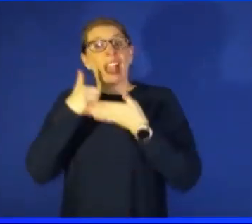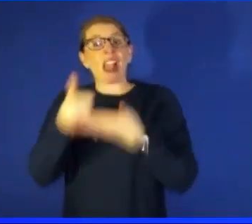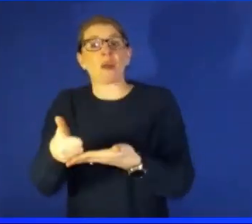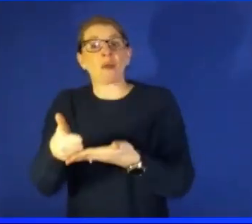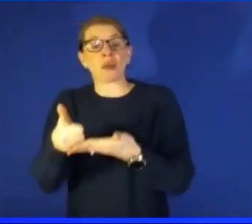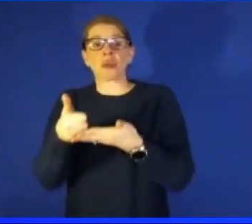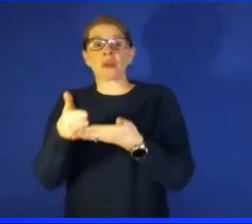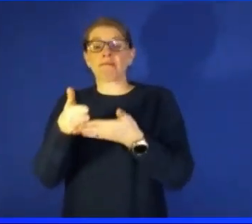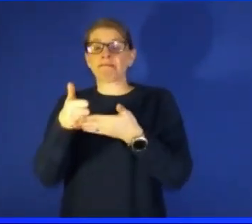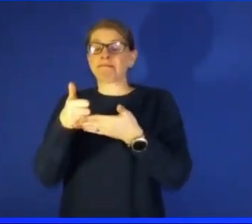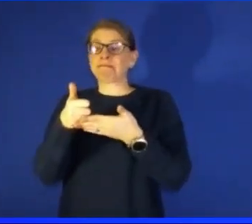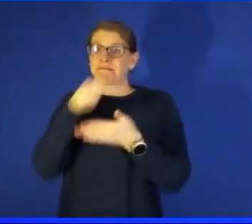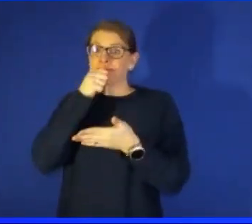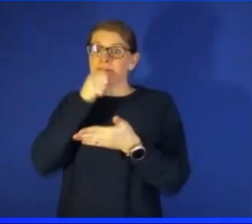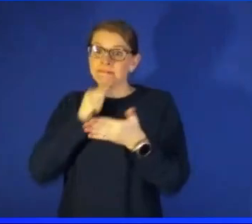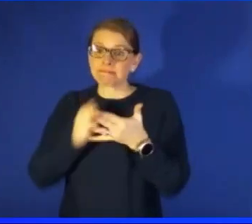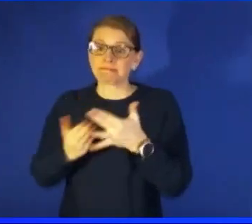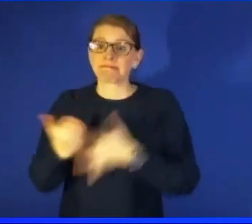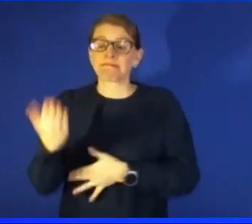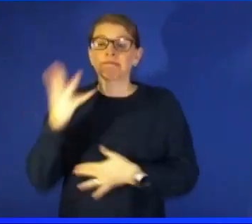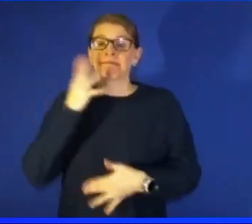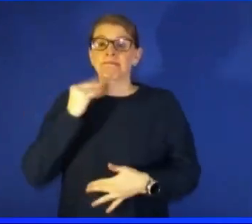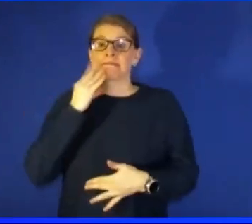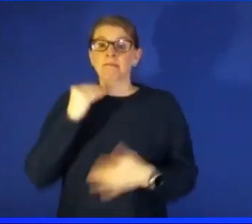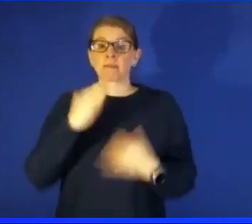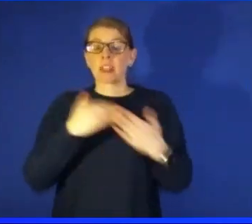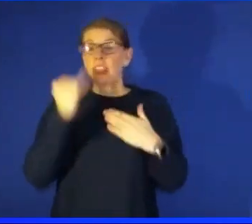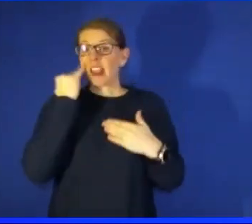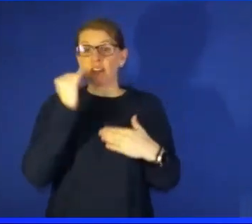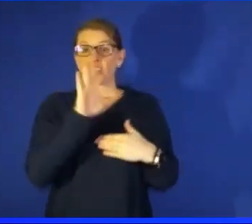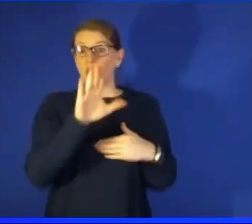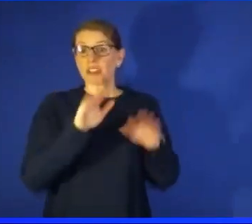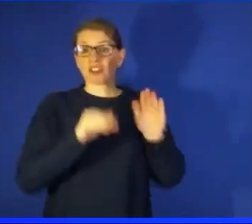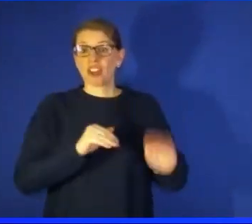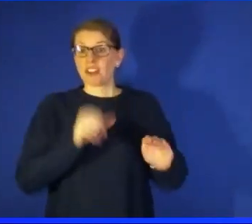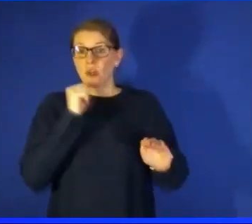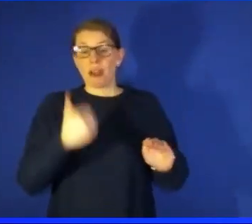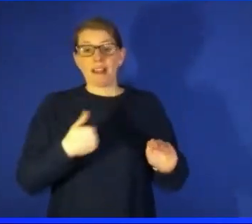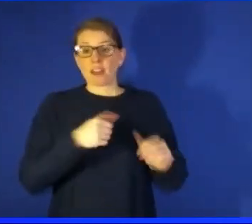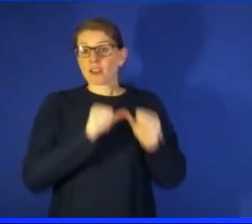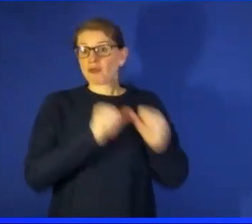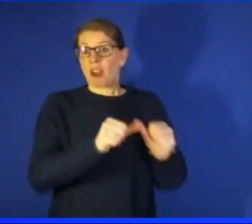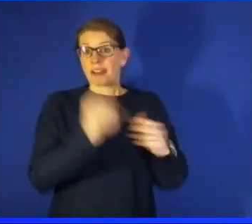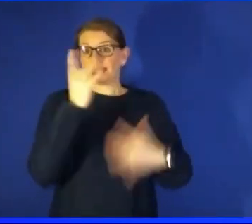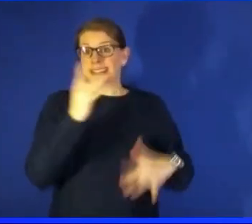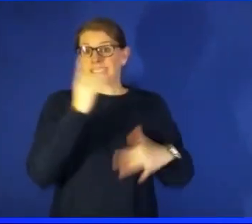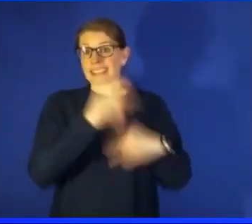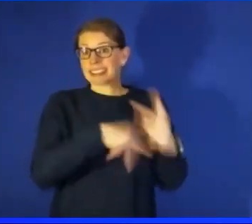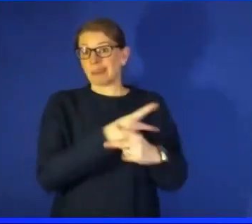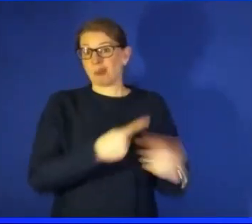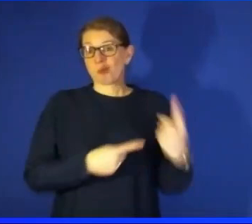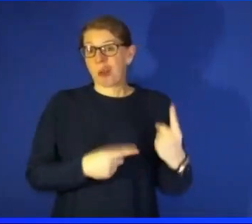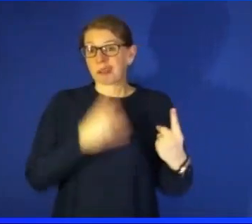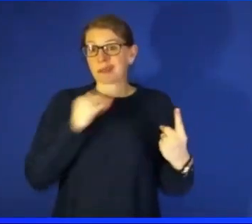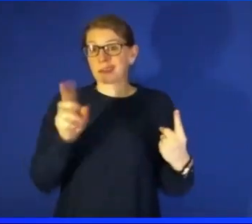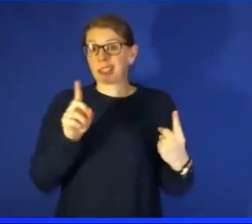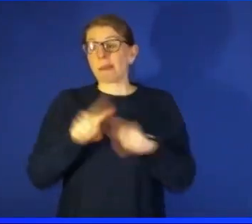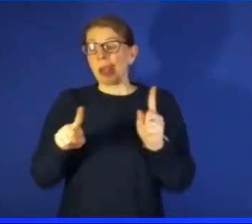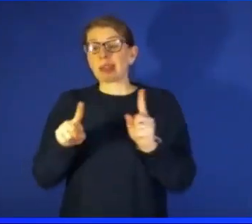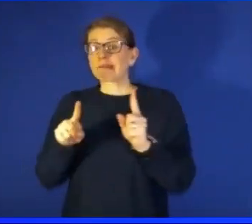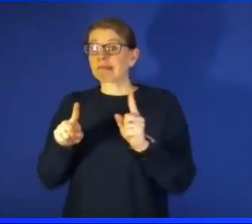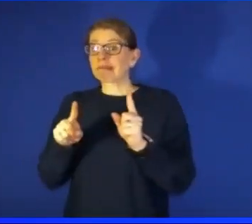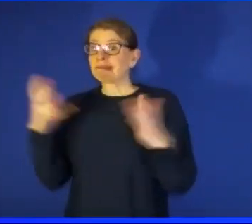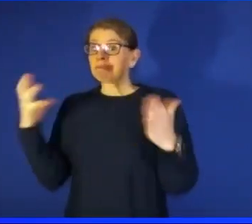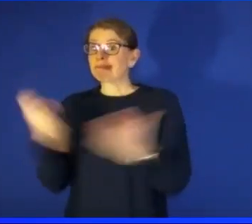those times, even if your child doesn't have a chronic disease like type 1, but utilize us as providers